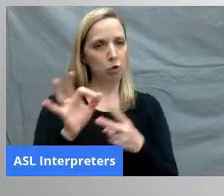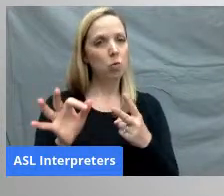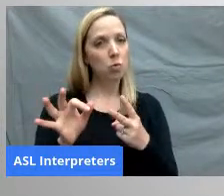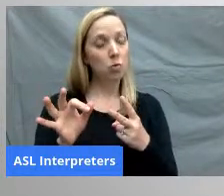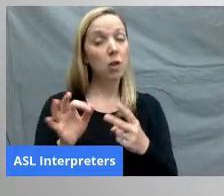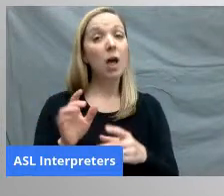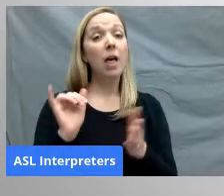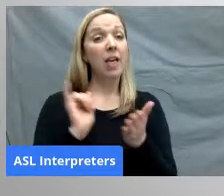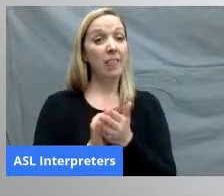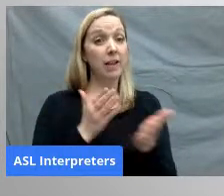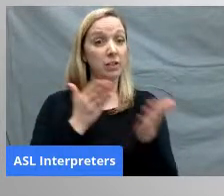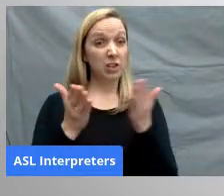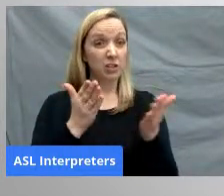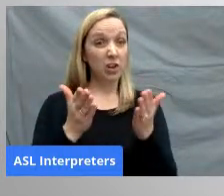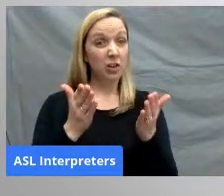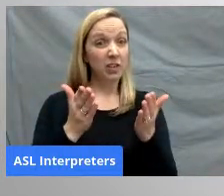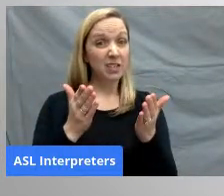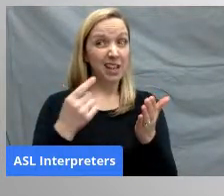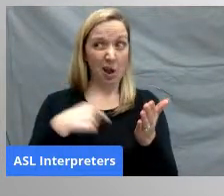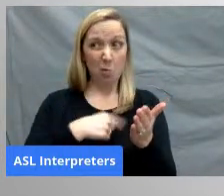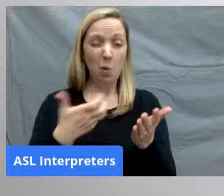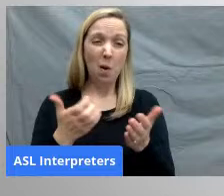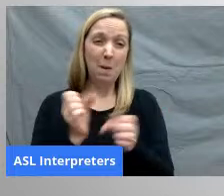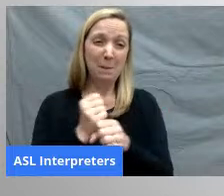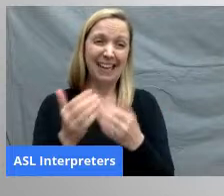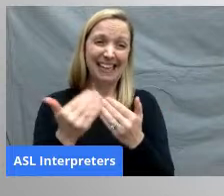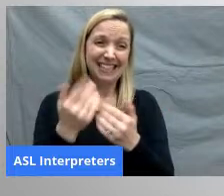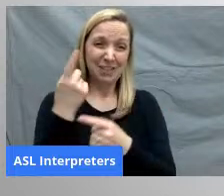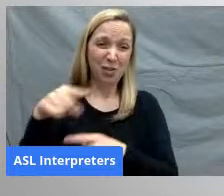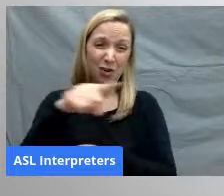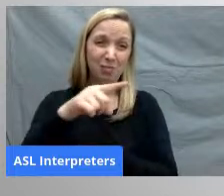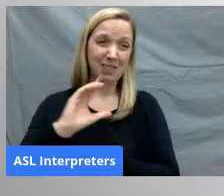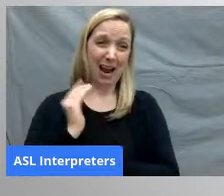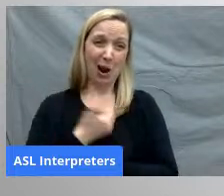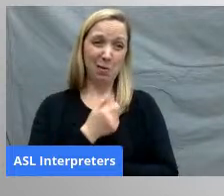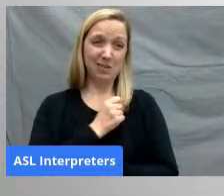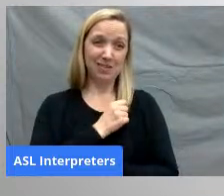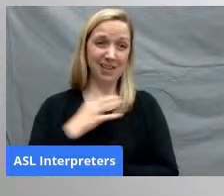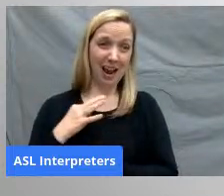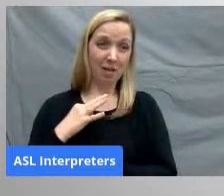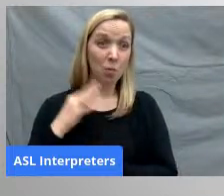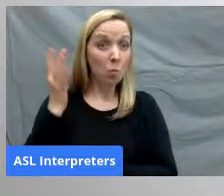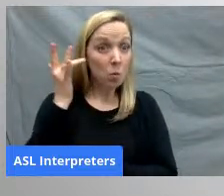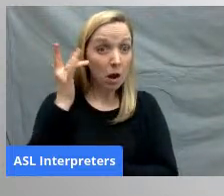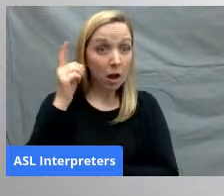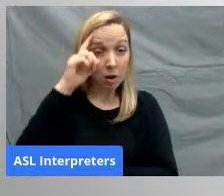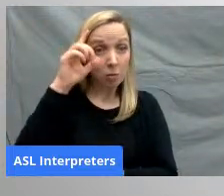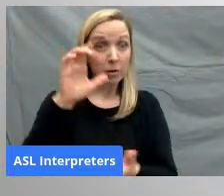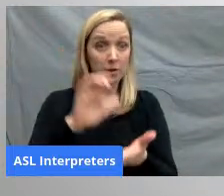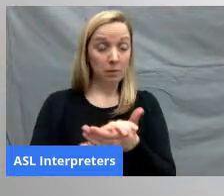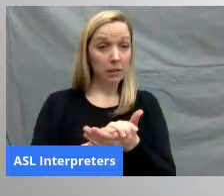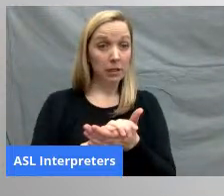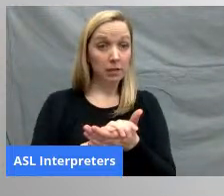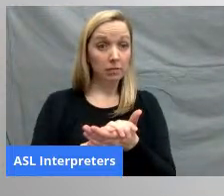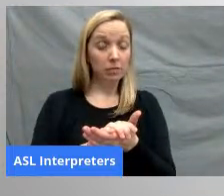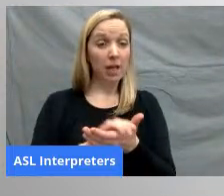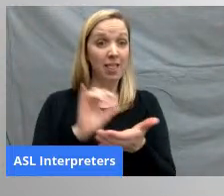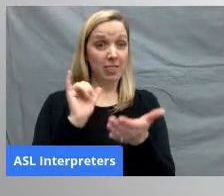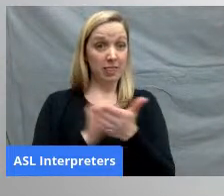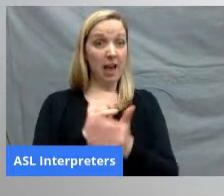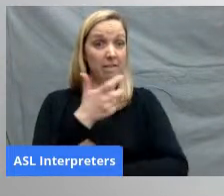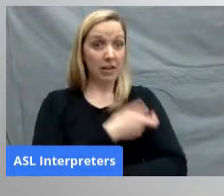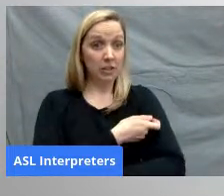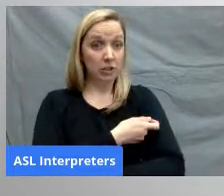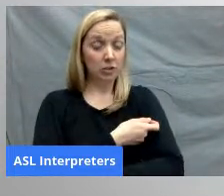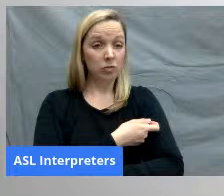that we would, and a convenience that we would like to offer our staff, as we believe that the COVID vaccination is a necessary effort for a